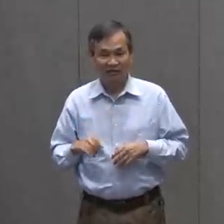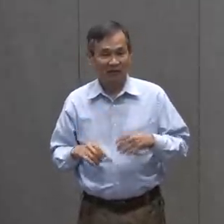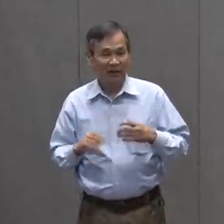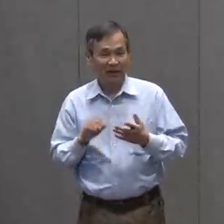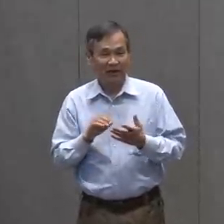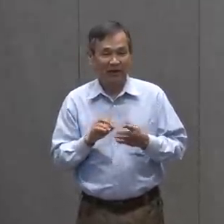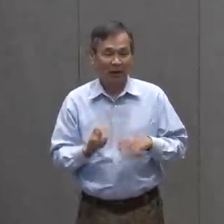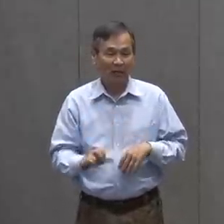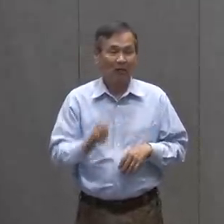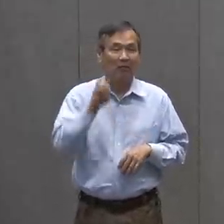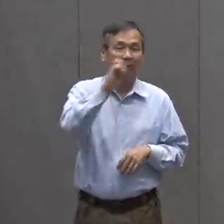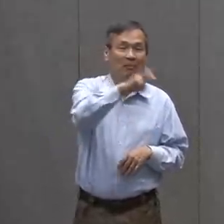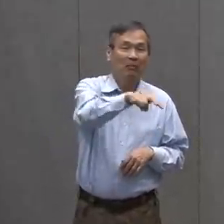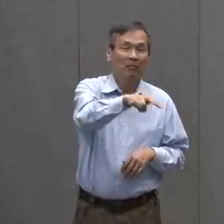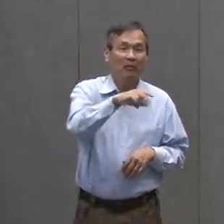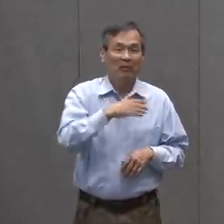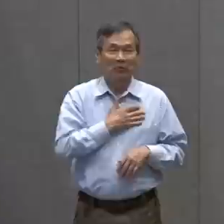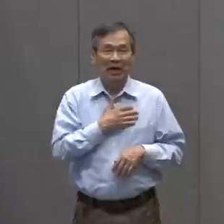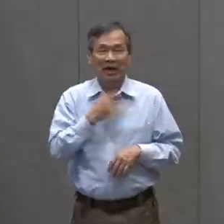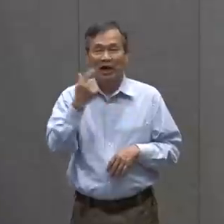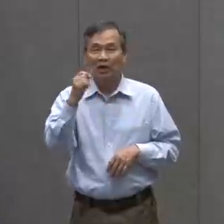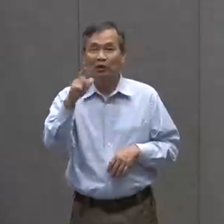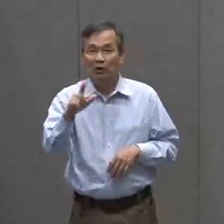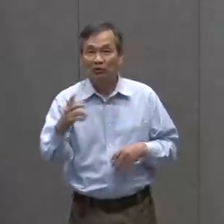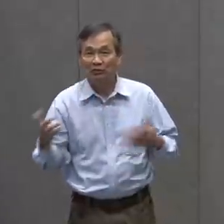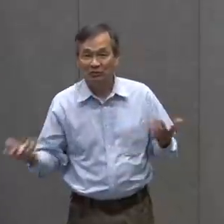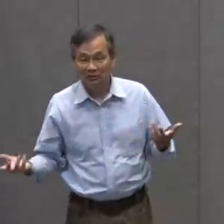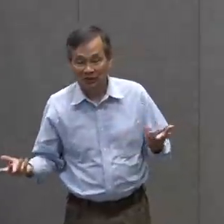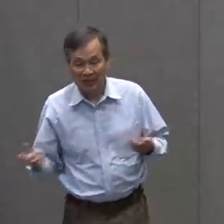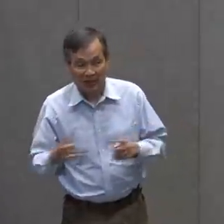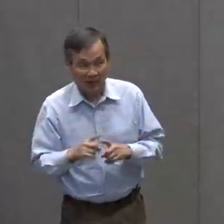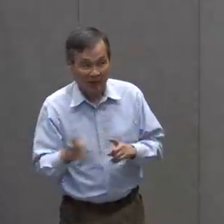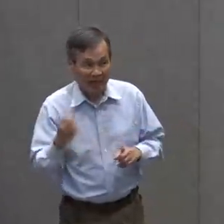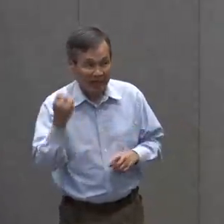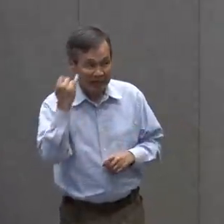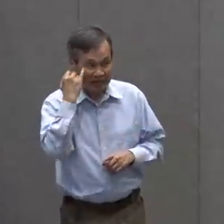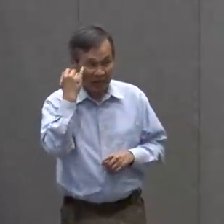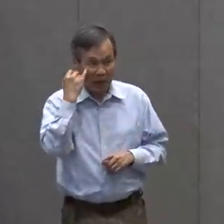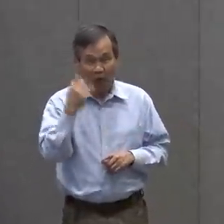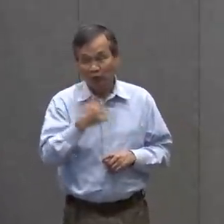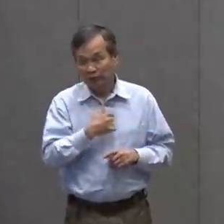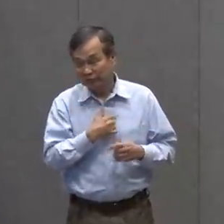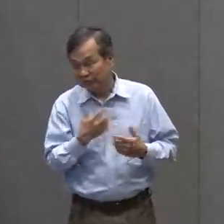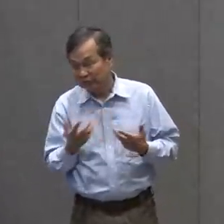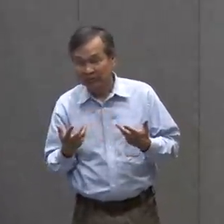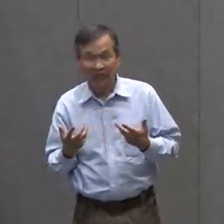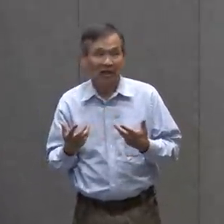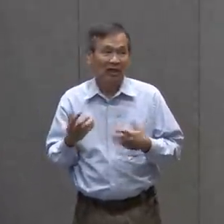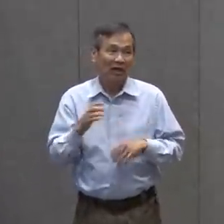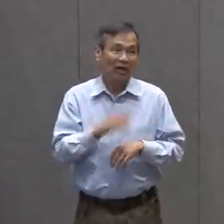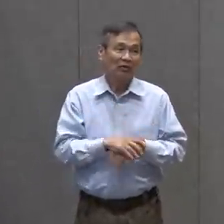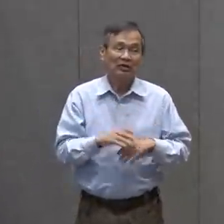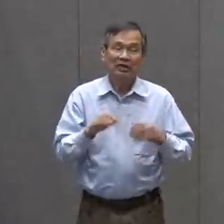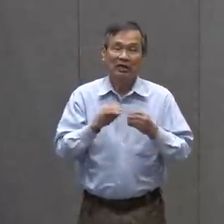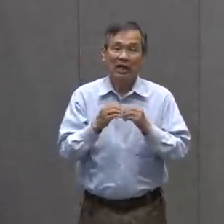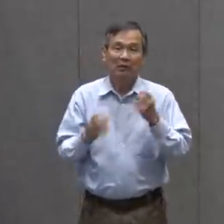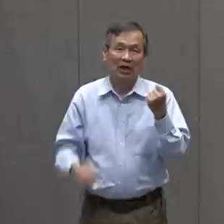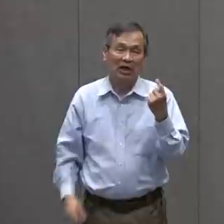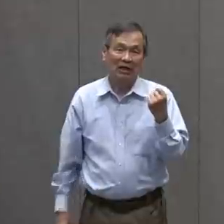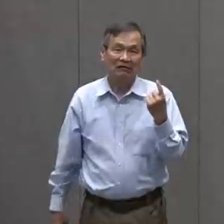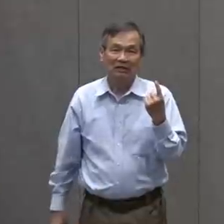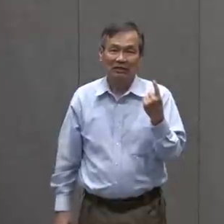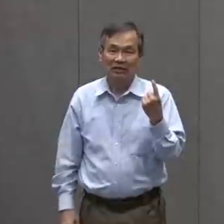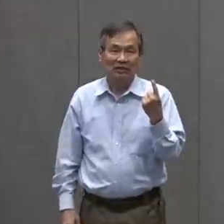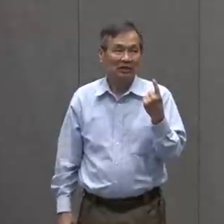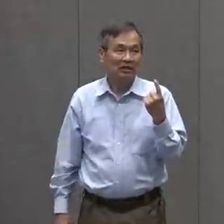little bit closer to my goal. But let's say I was further along, perhaps I was on number 11, and